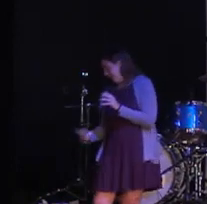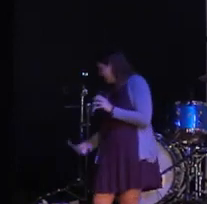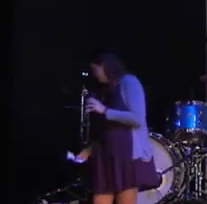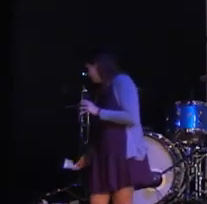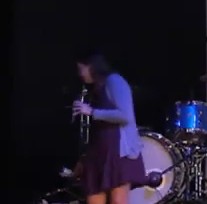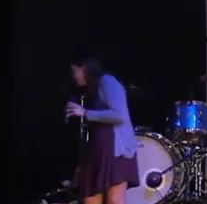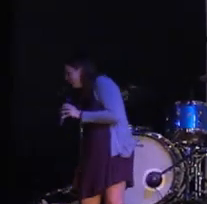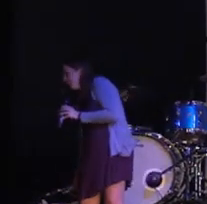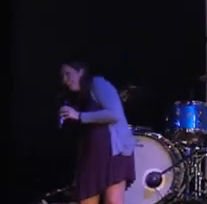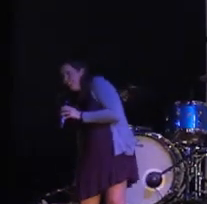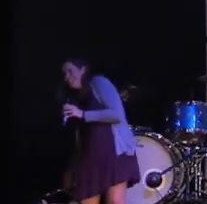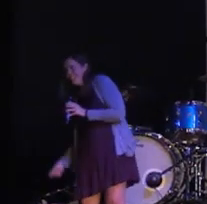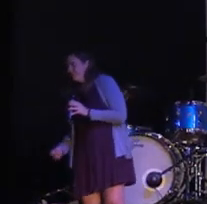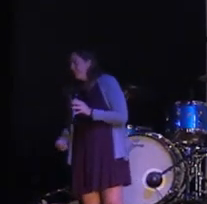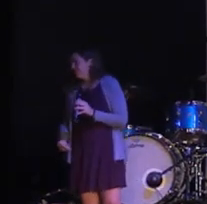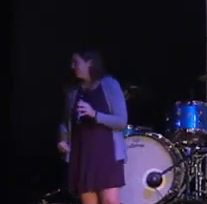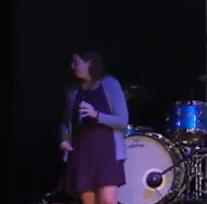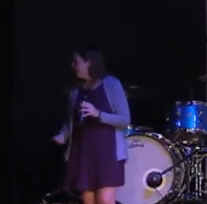138th puppy.